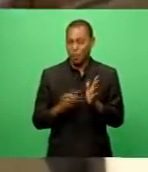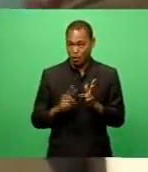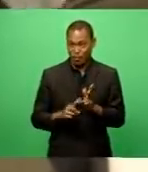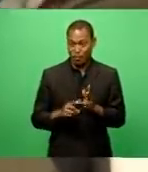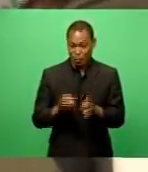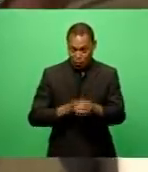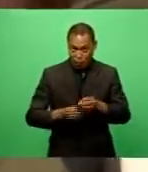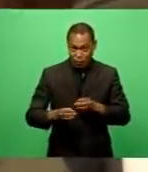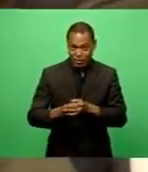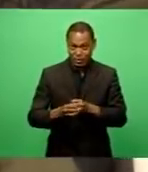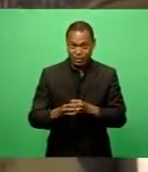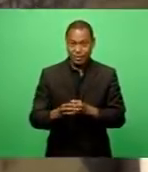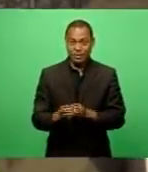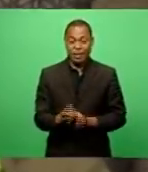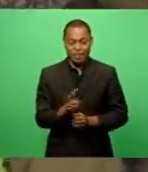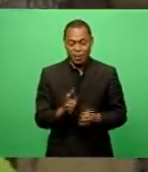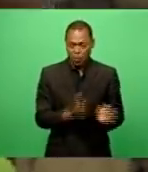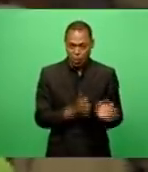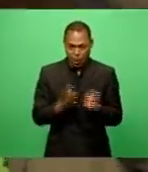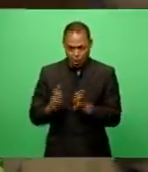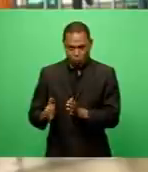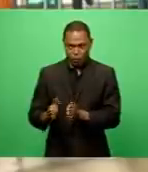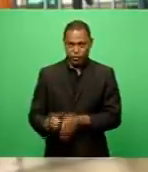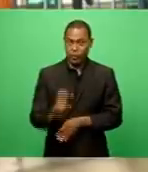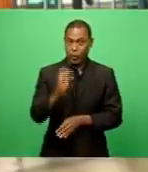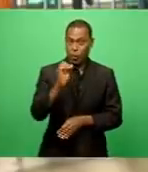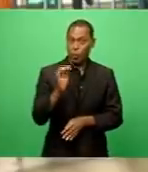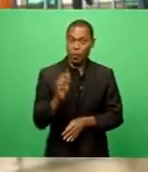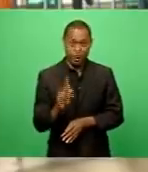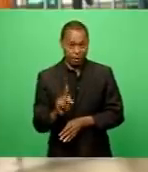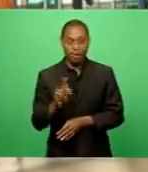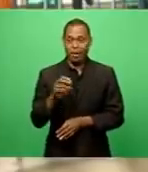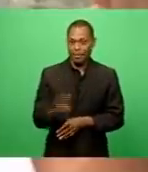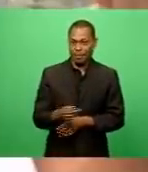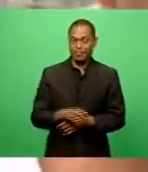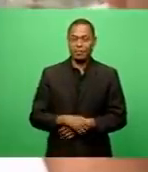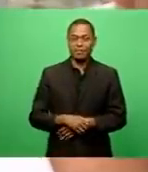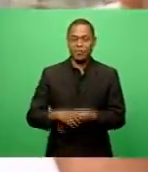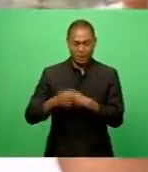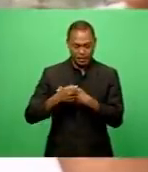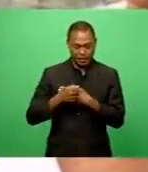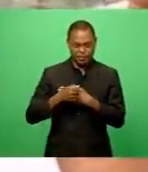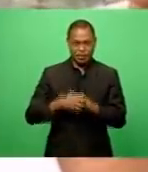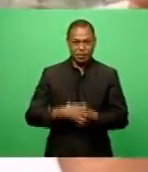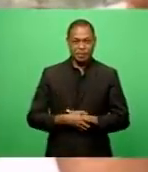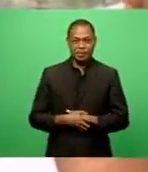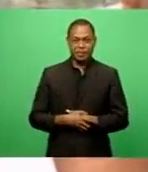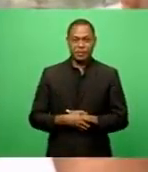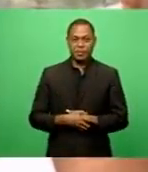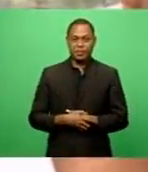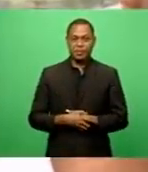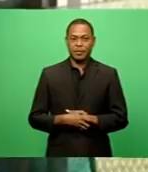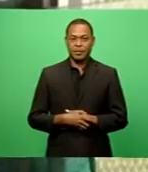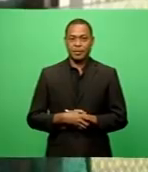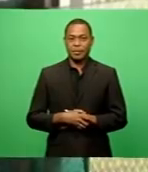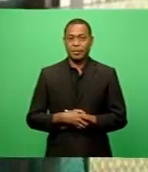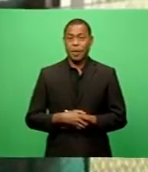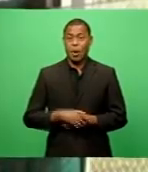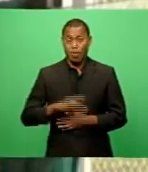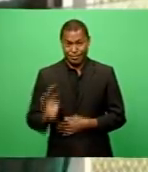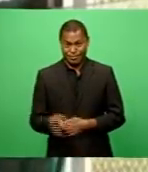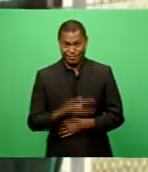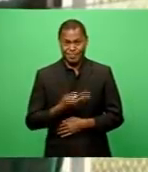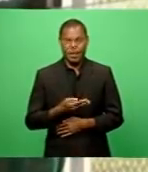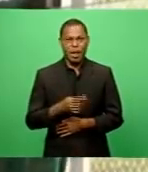will only move if we are given the OK. It's for our own safety. Vidardoro villager Matana Ranawai says